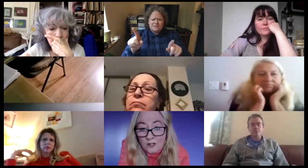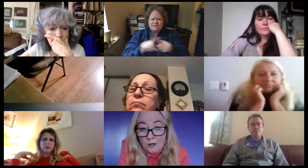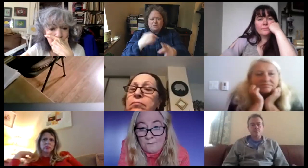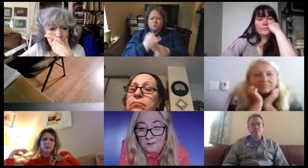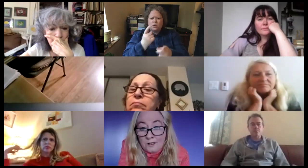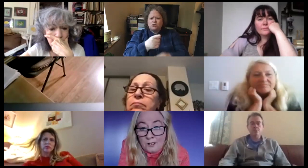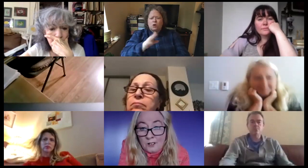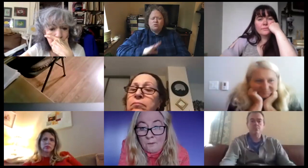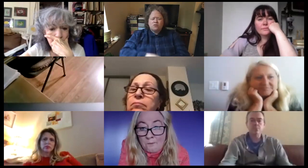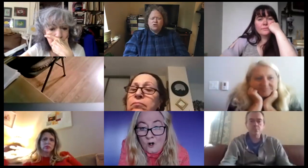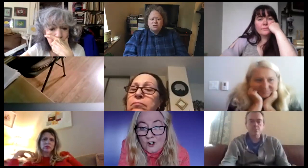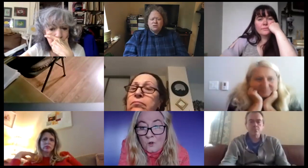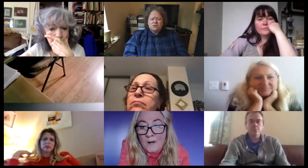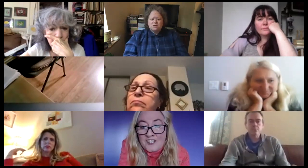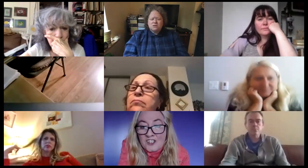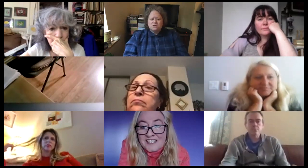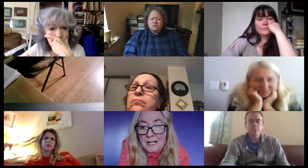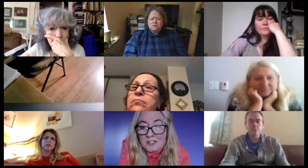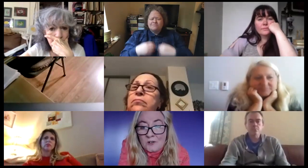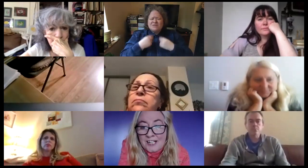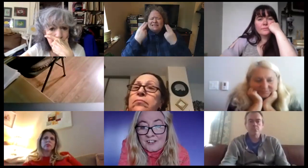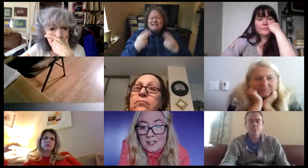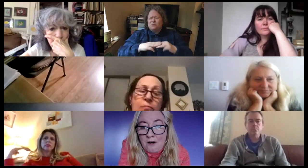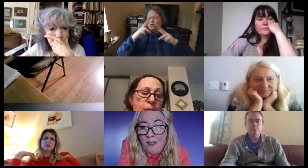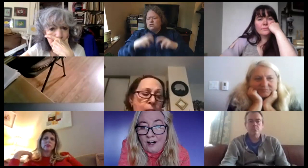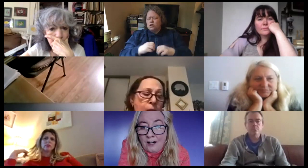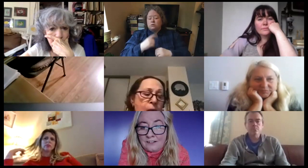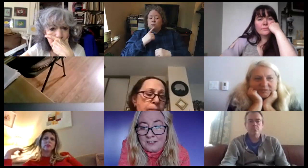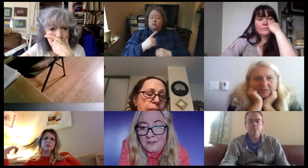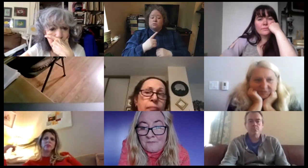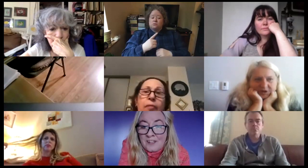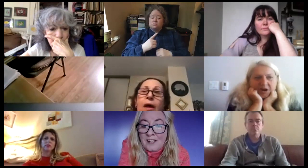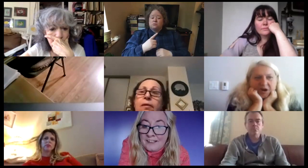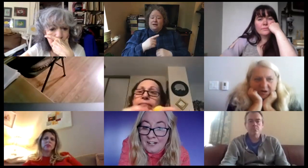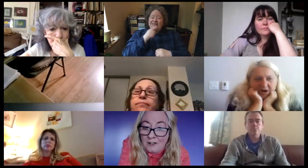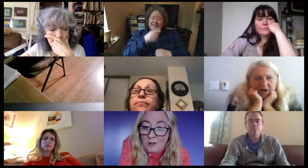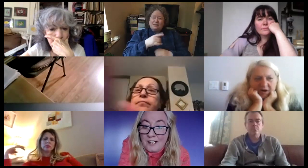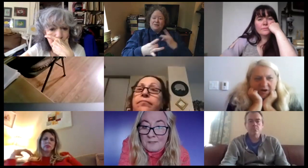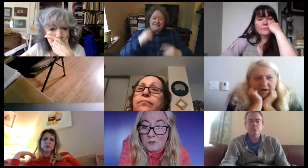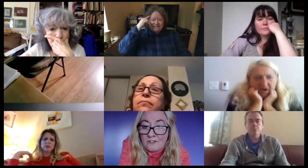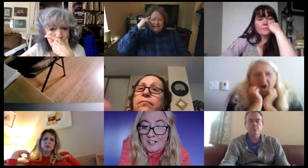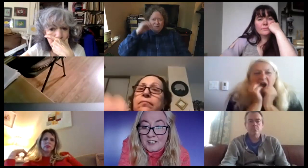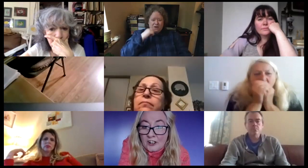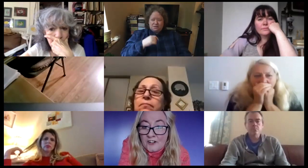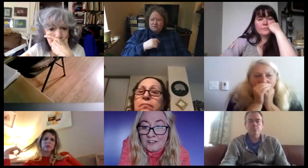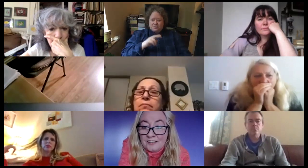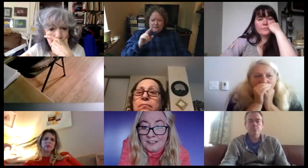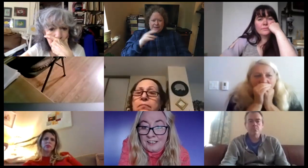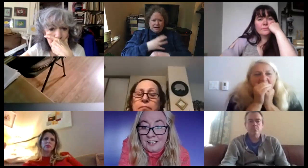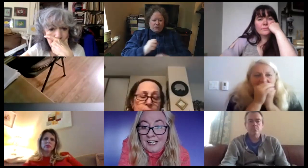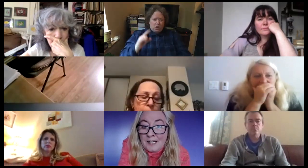or dumb, but went to the same school as her brother. That requires more